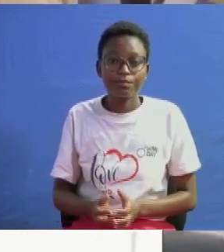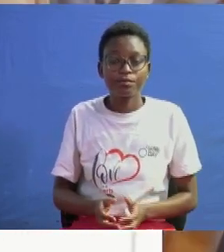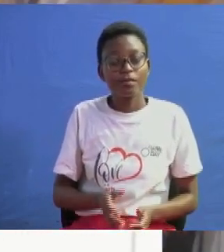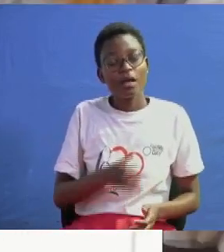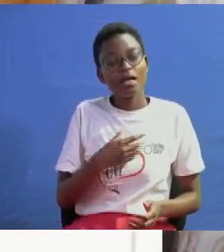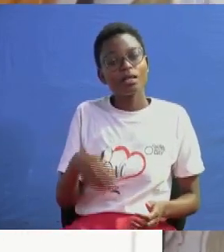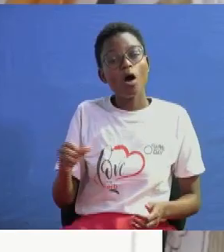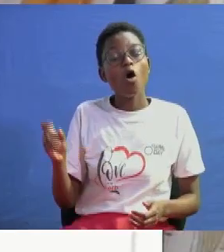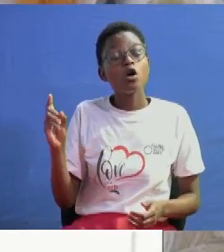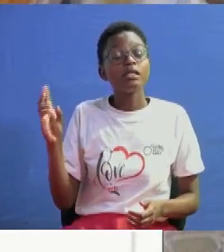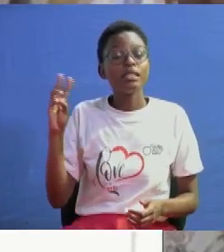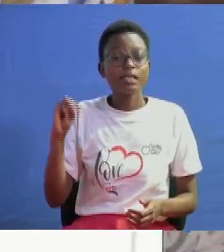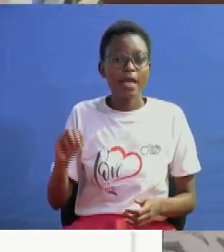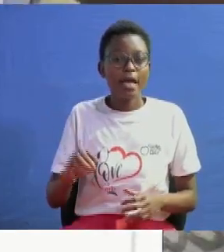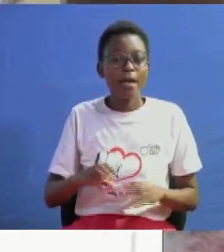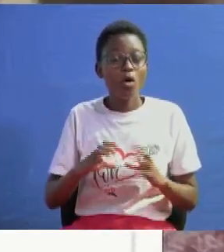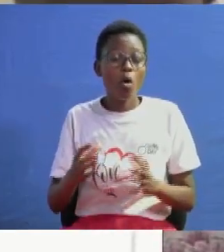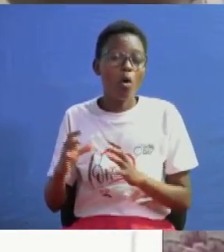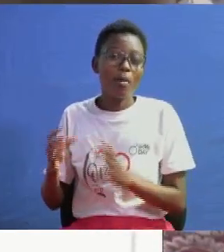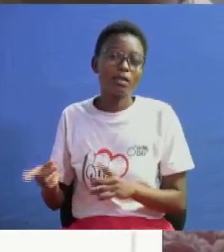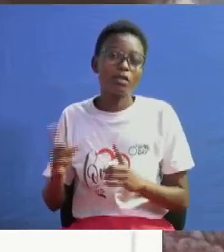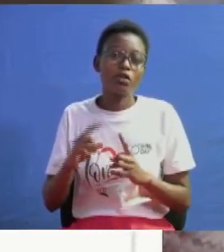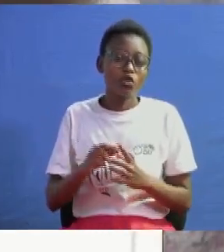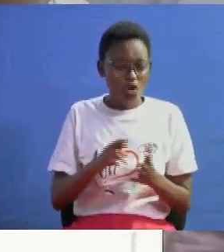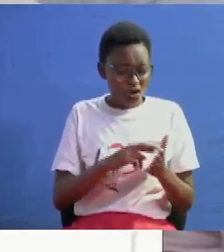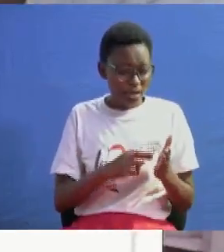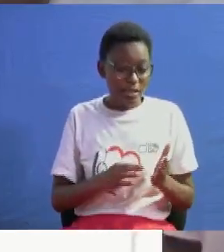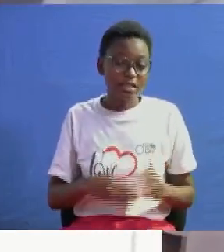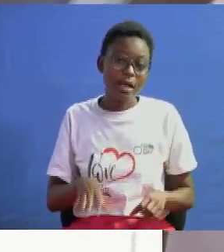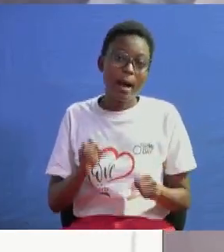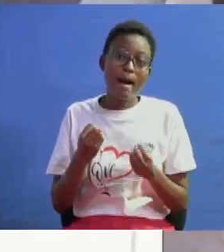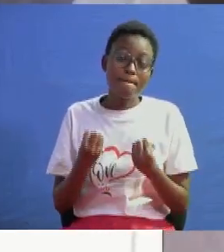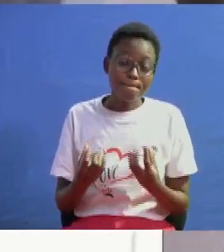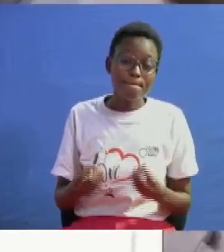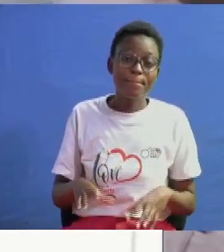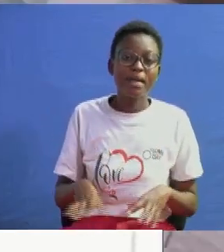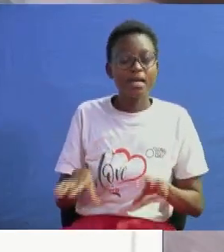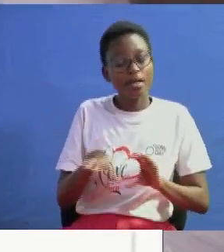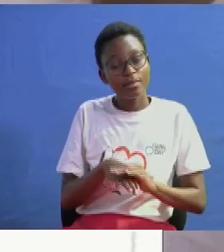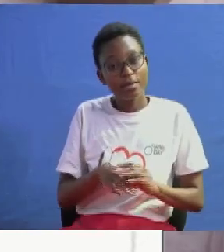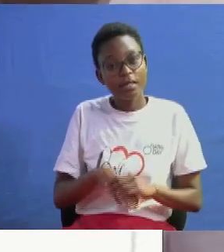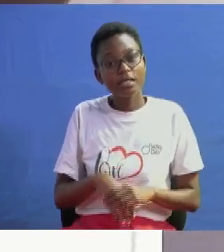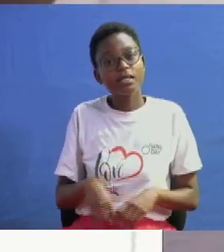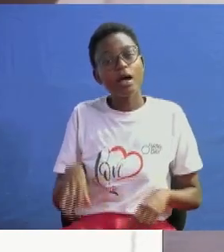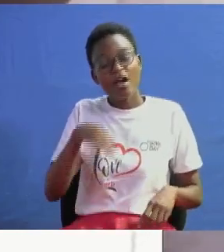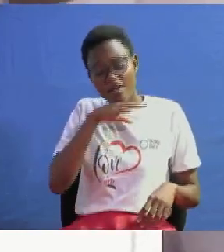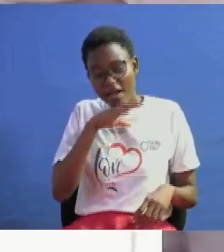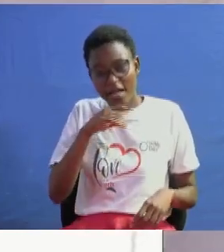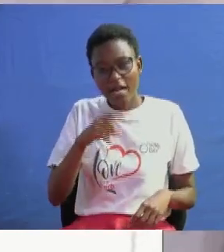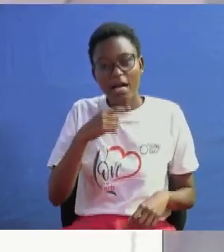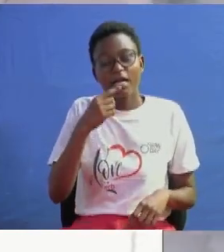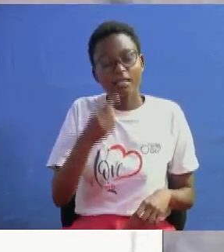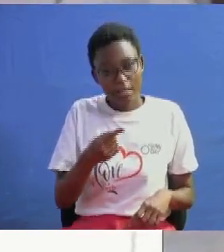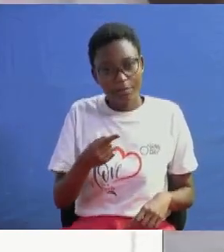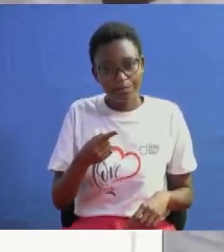As the ODM party intensified their move to register more members into the party from the coastal region, Azimio leader Raila Odinga has called on